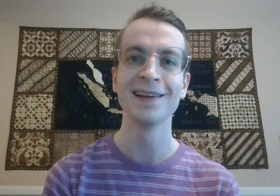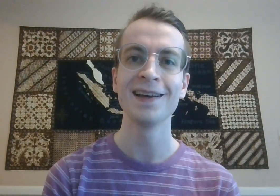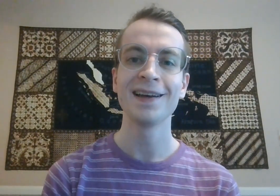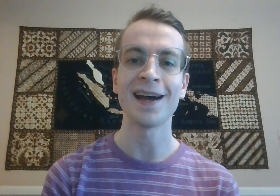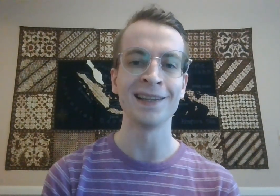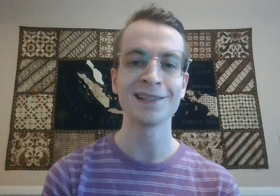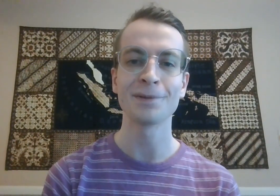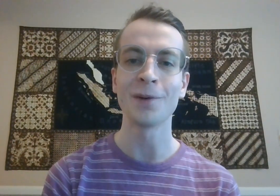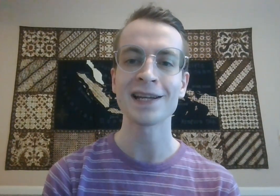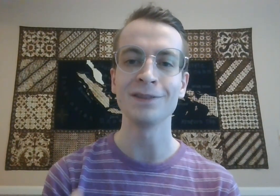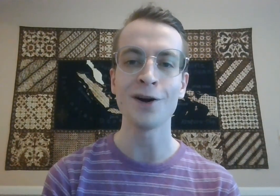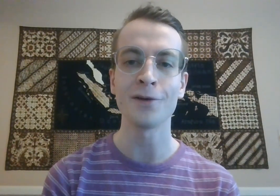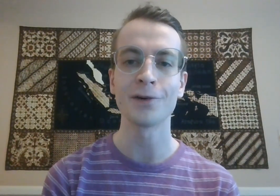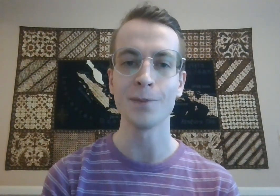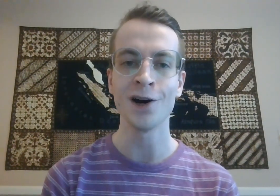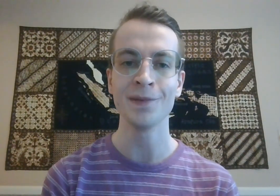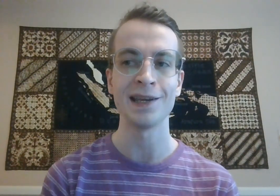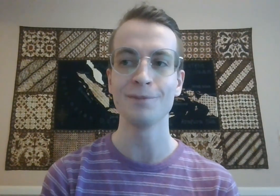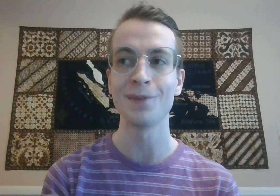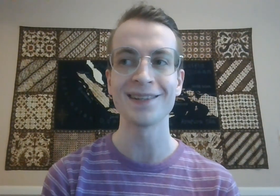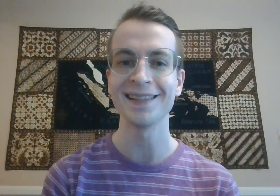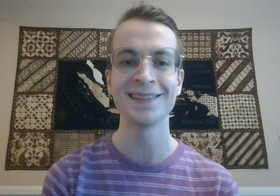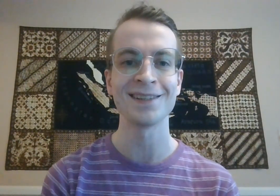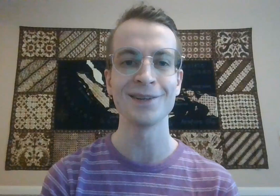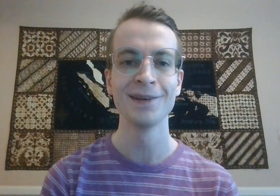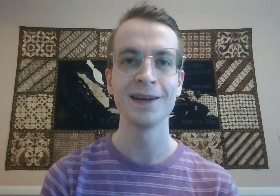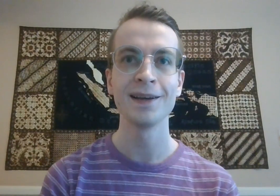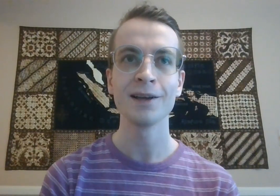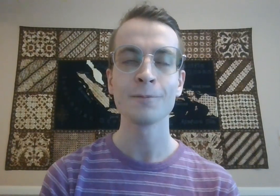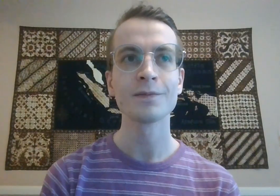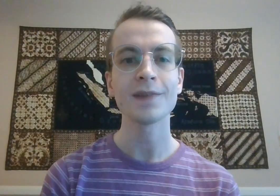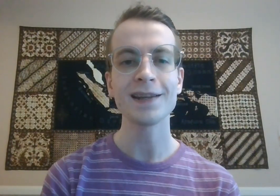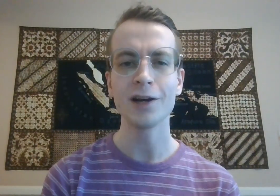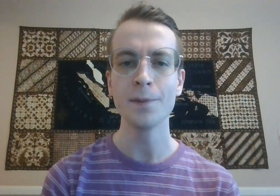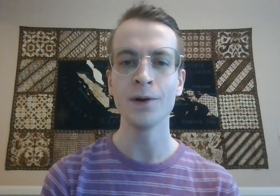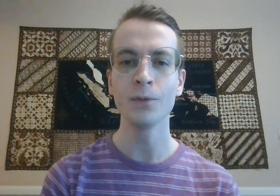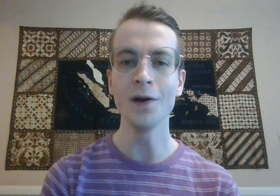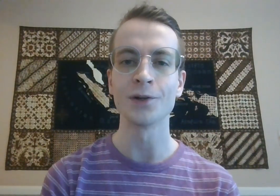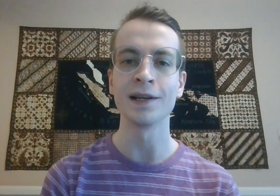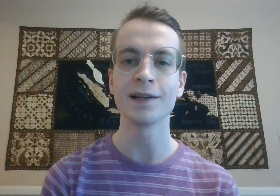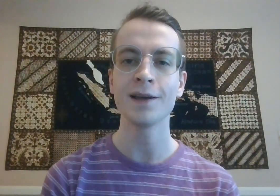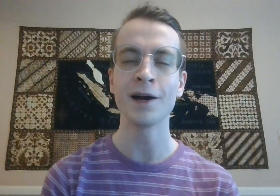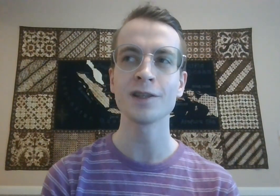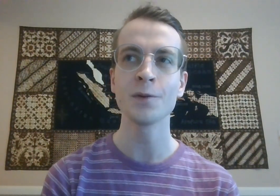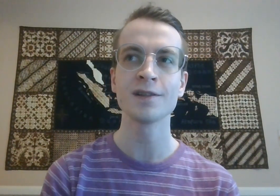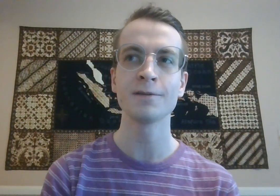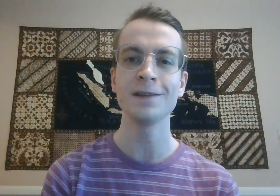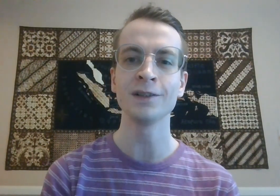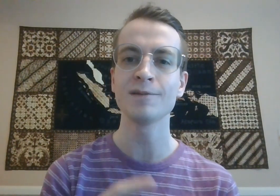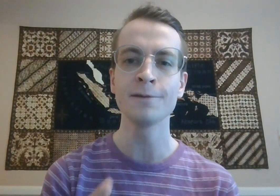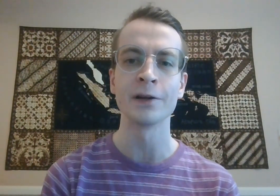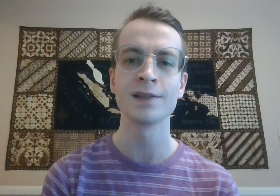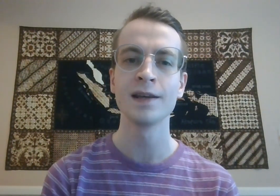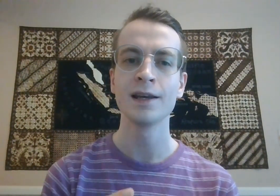watching, Alex proactively offering Mom a much-needed tissue. And I remember wondering if I was supposed to